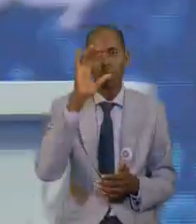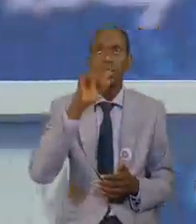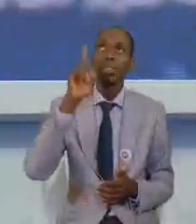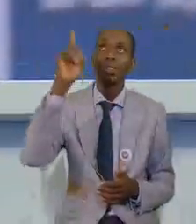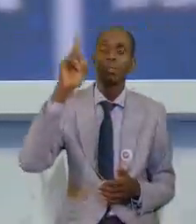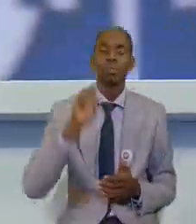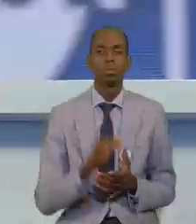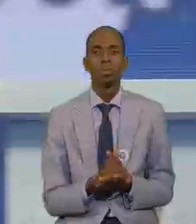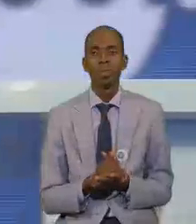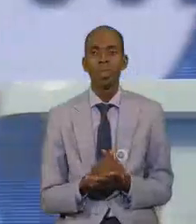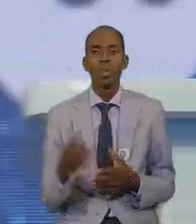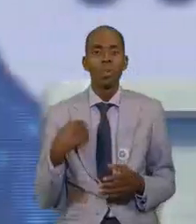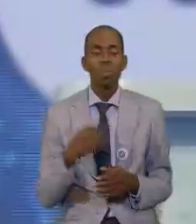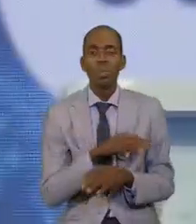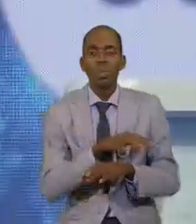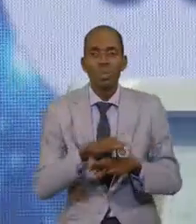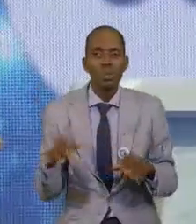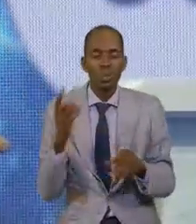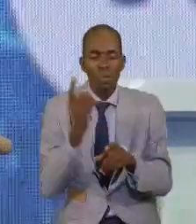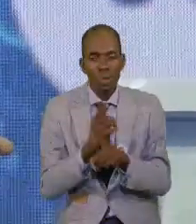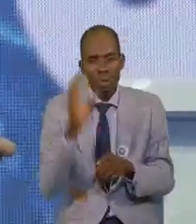We don't superficially seek him.